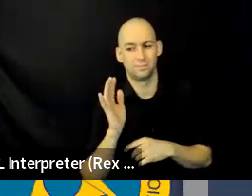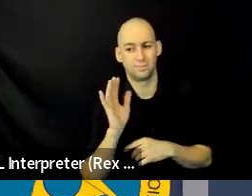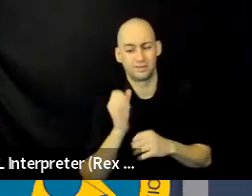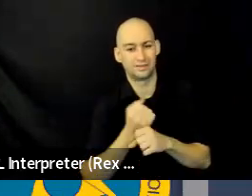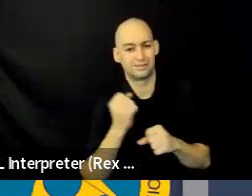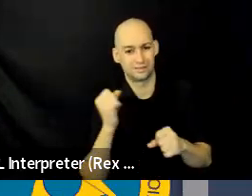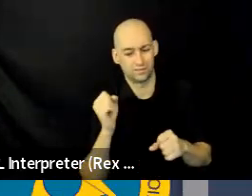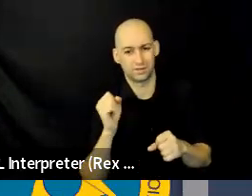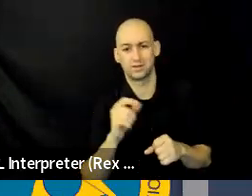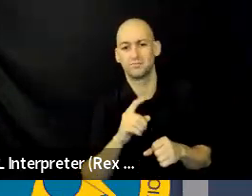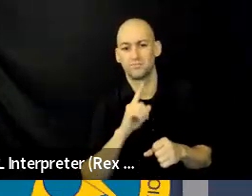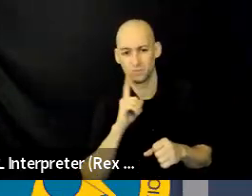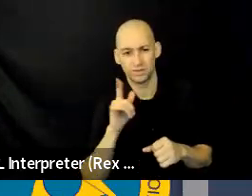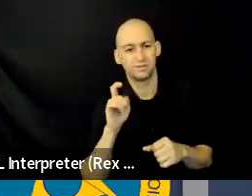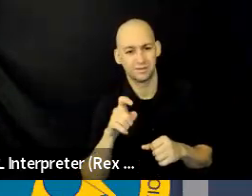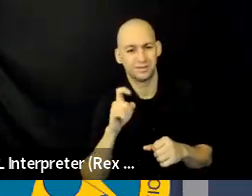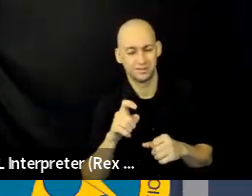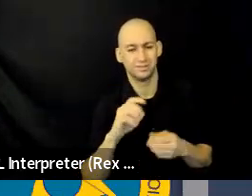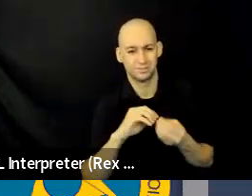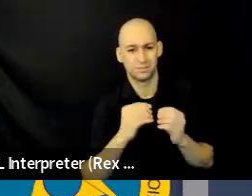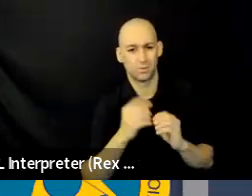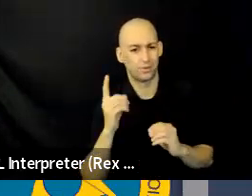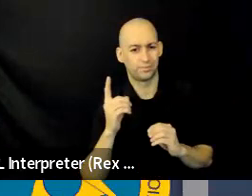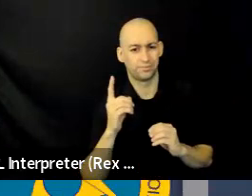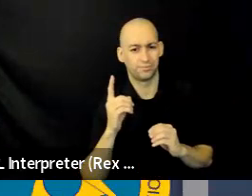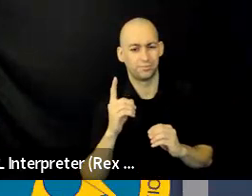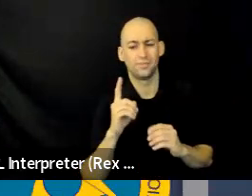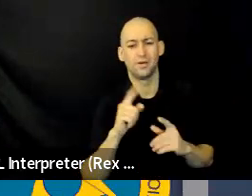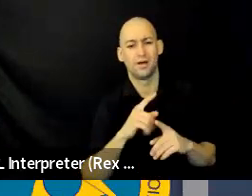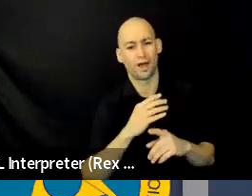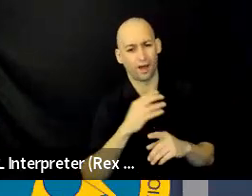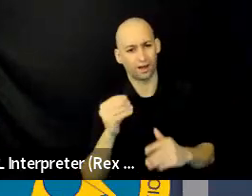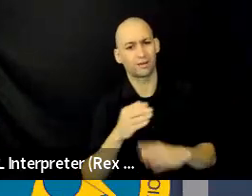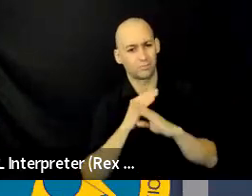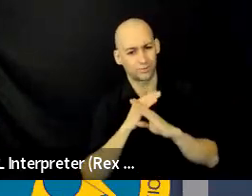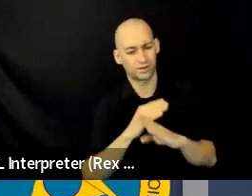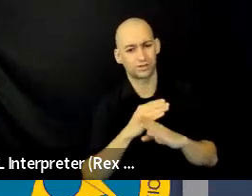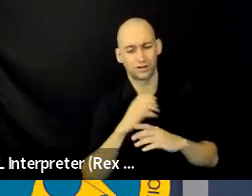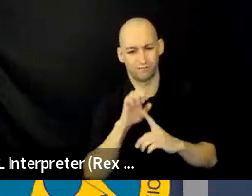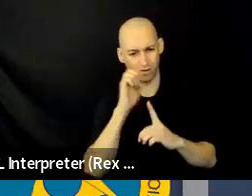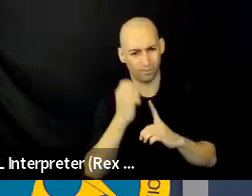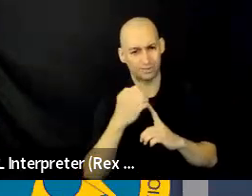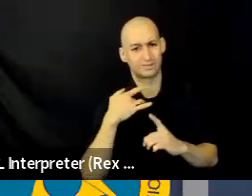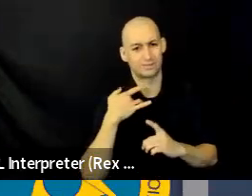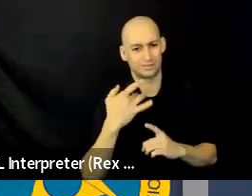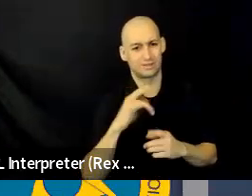Safety absolutely has to be paramount, as well as, yes, protection of environmentally sensitive areas.